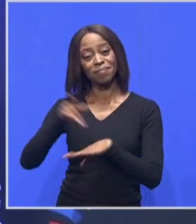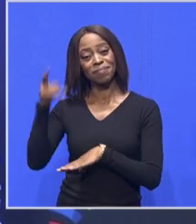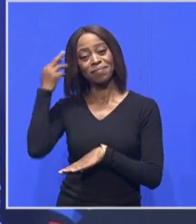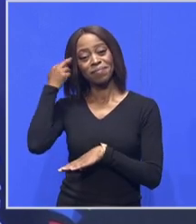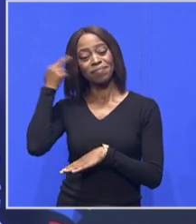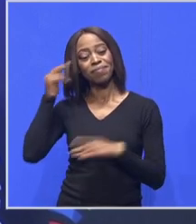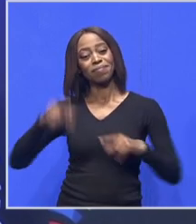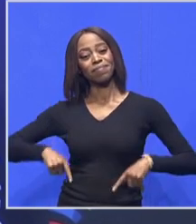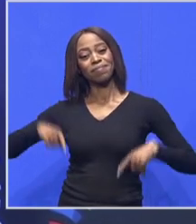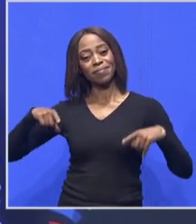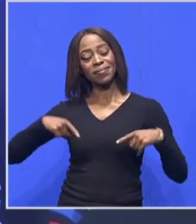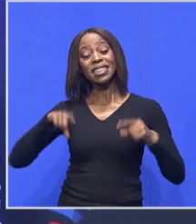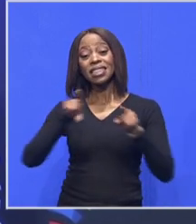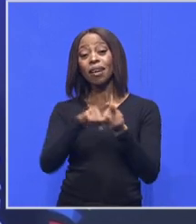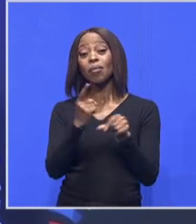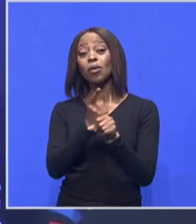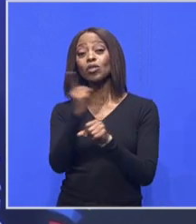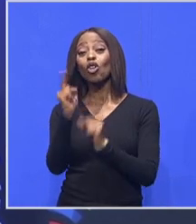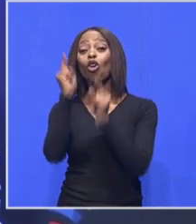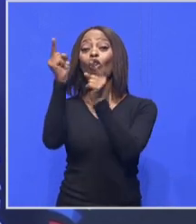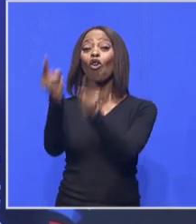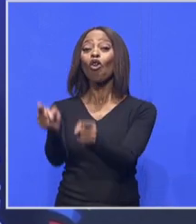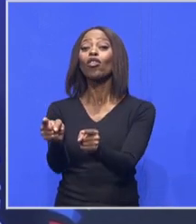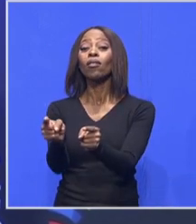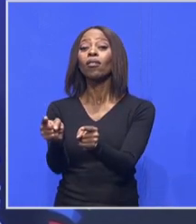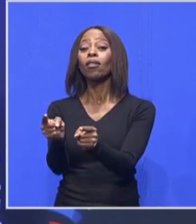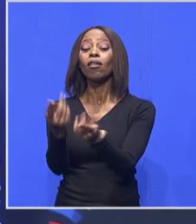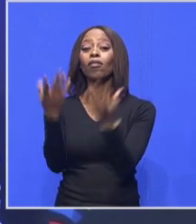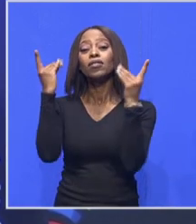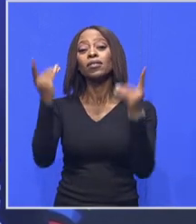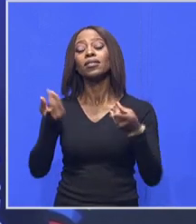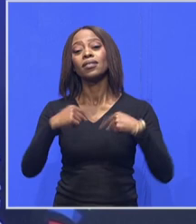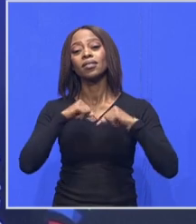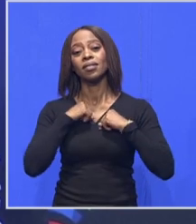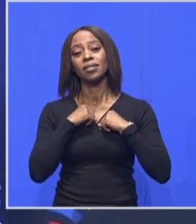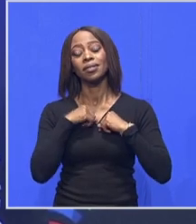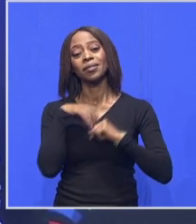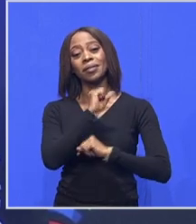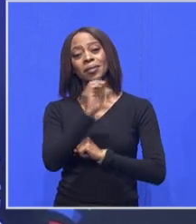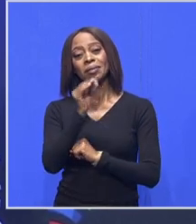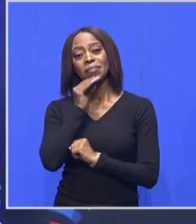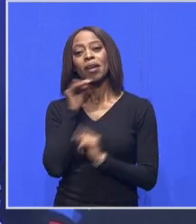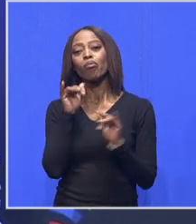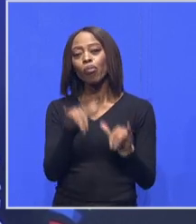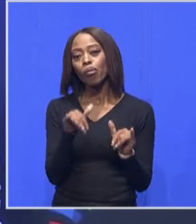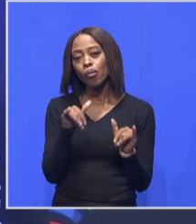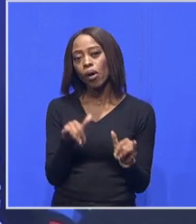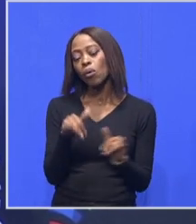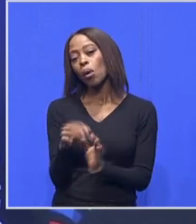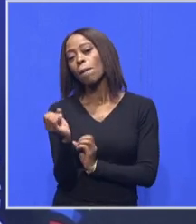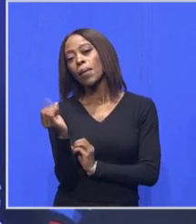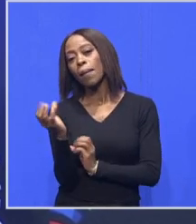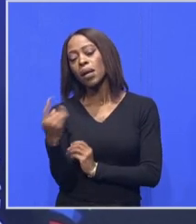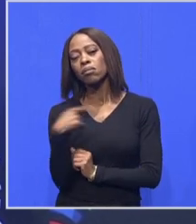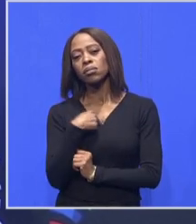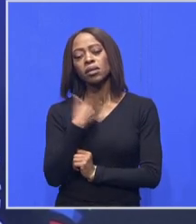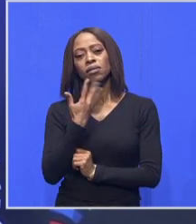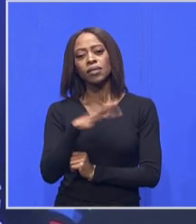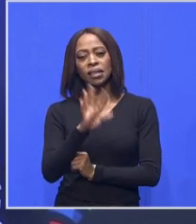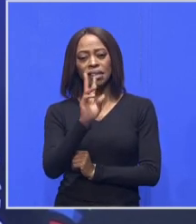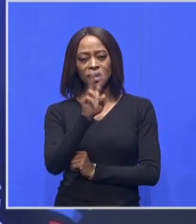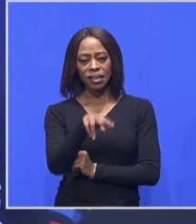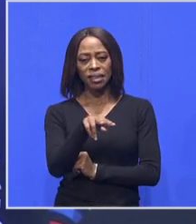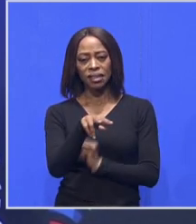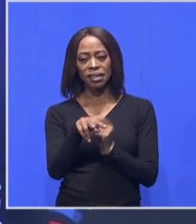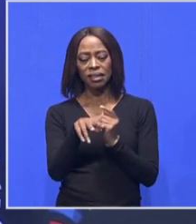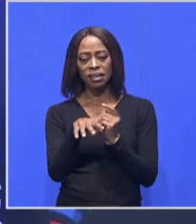threat since he's the one who issues the instructions of our collective decisions. So we're going to await for him to give that briefing. I've seen that he's